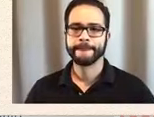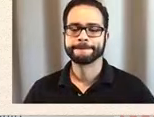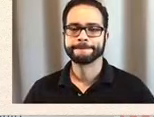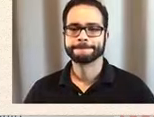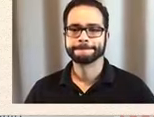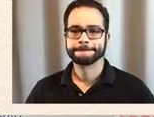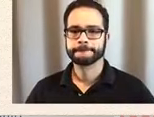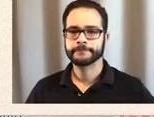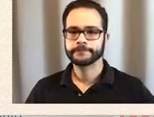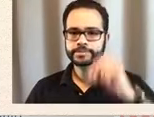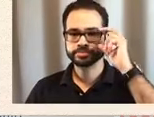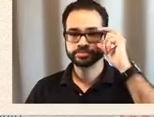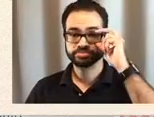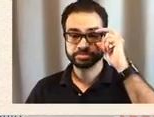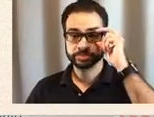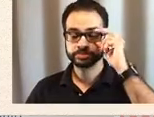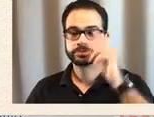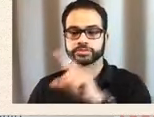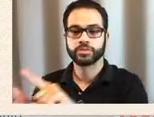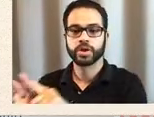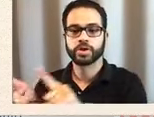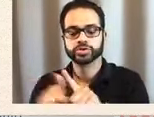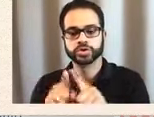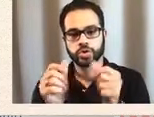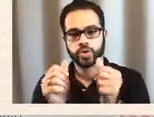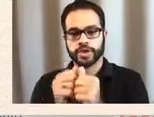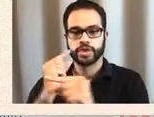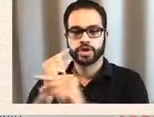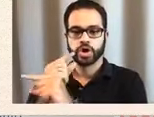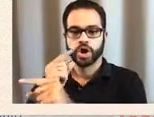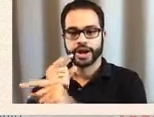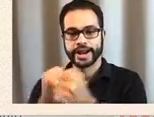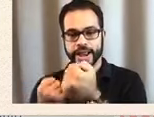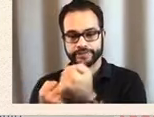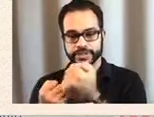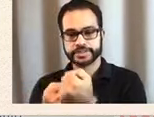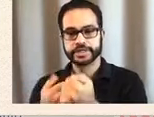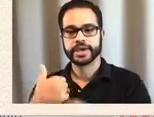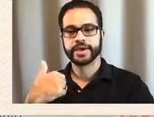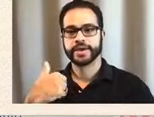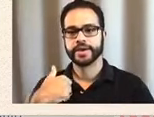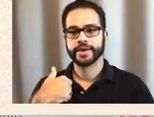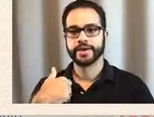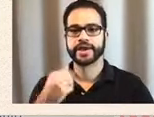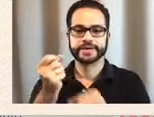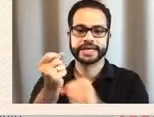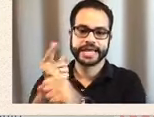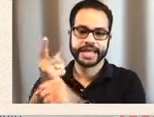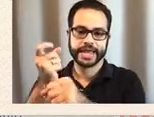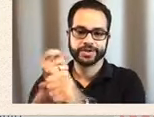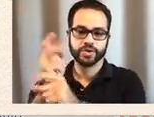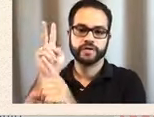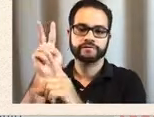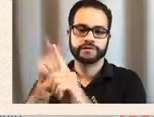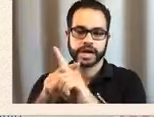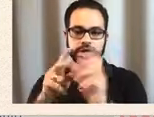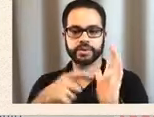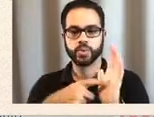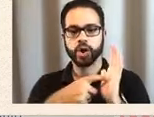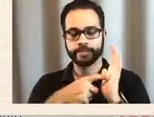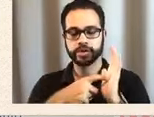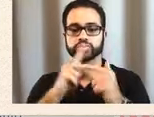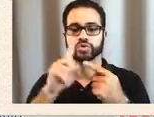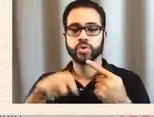Then also with the guardian advocacy, there is a annual filing requirement. So once the guardian advocacy